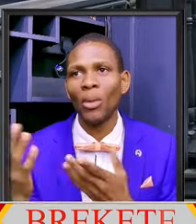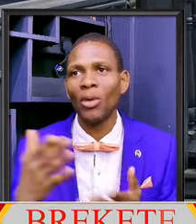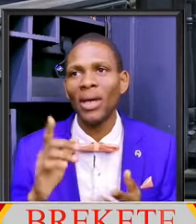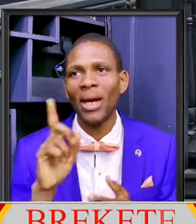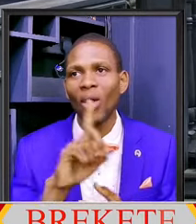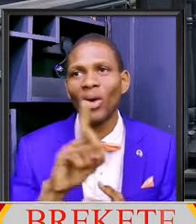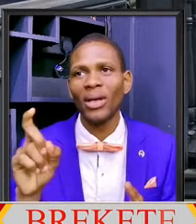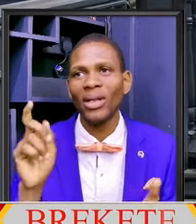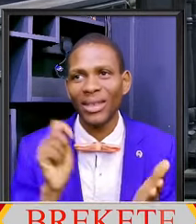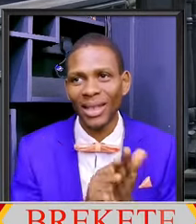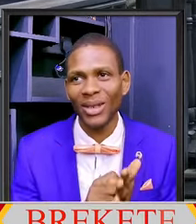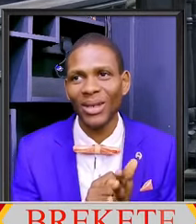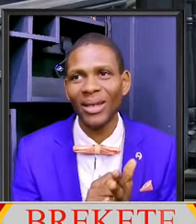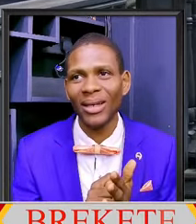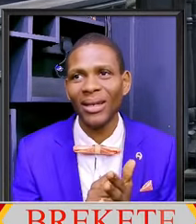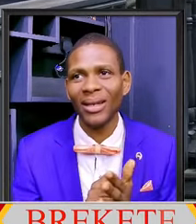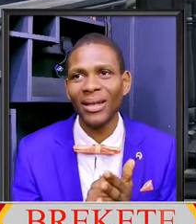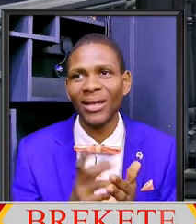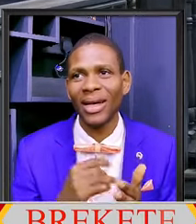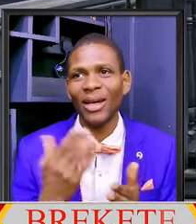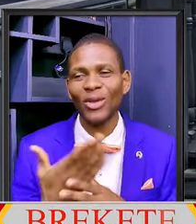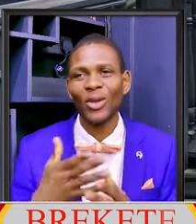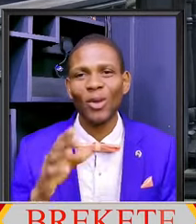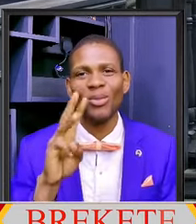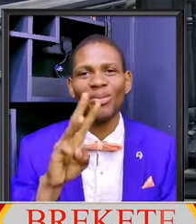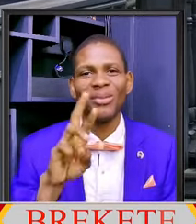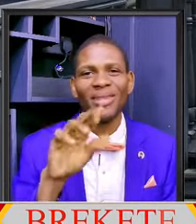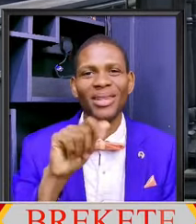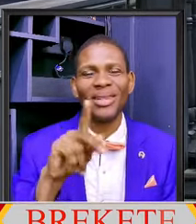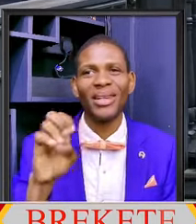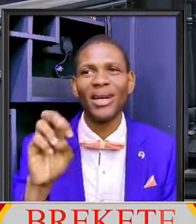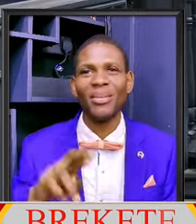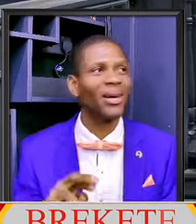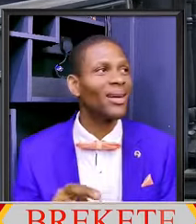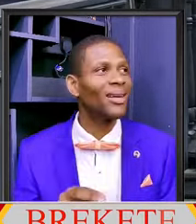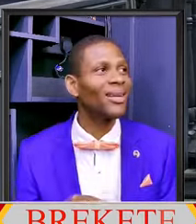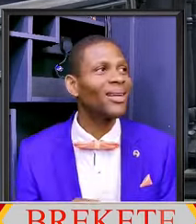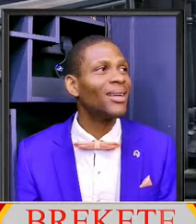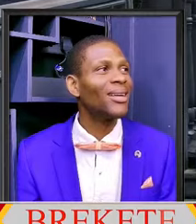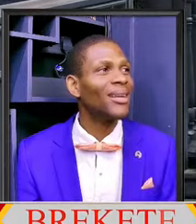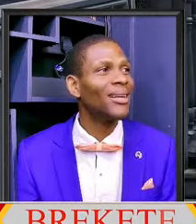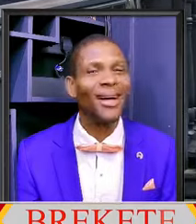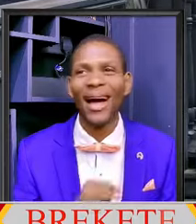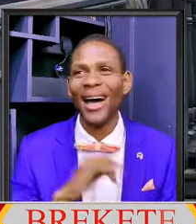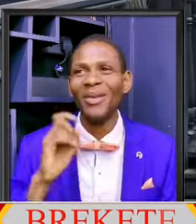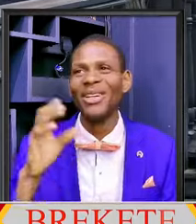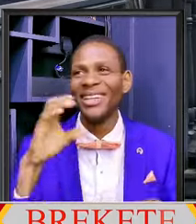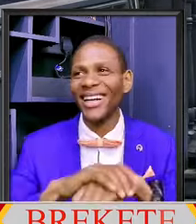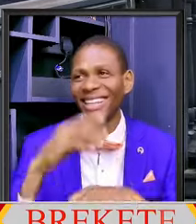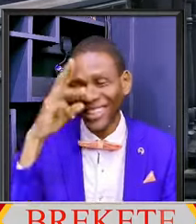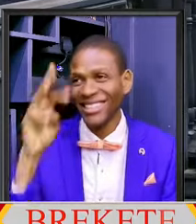sum of 100,000 naira and some rappers. No, I must throw. You should not catch him.